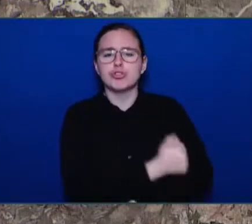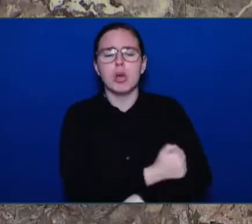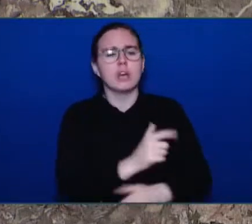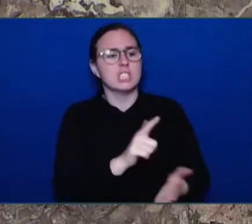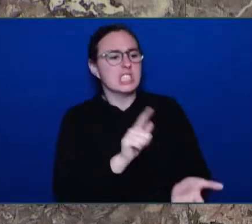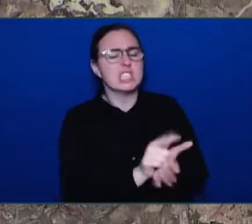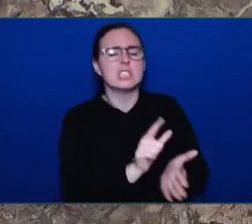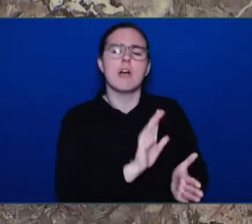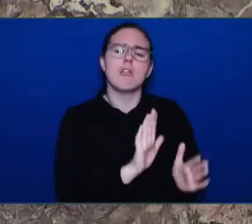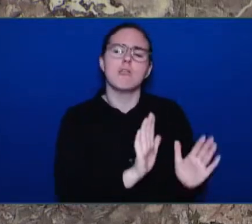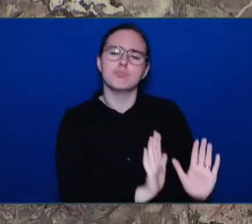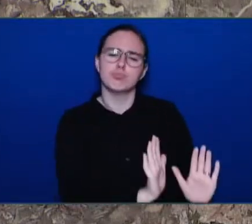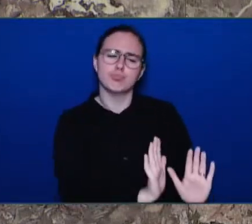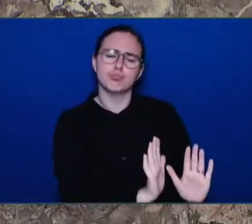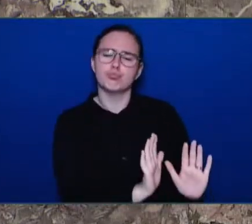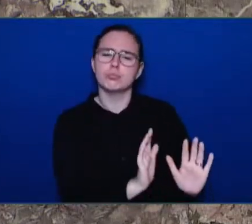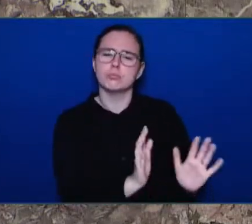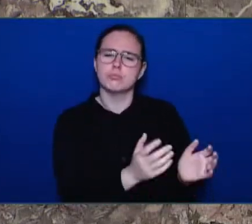We're the